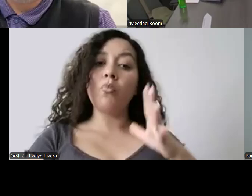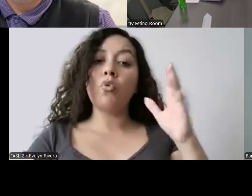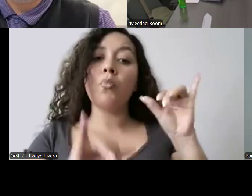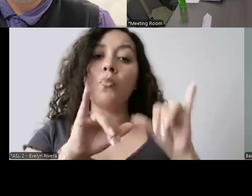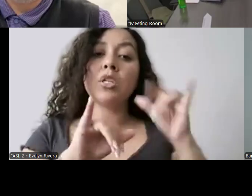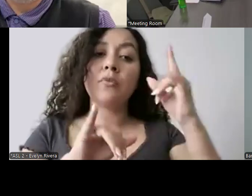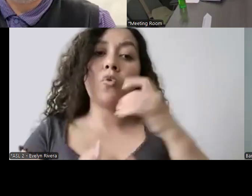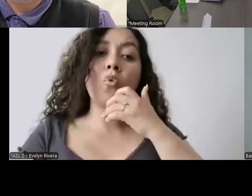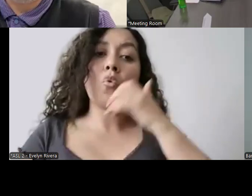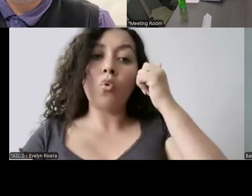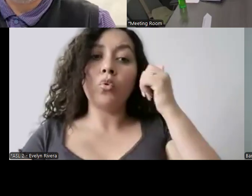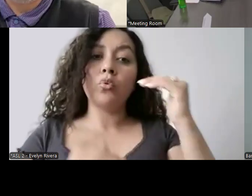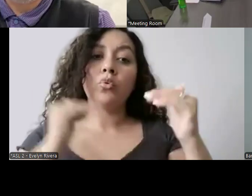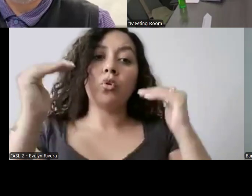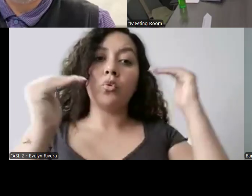adults.